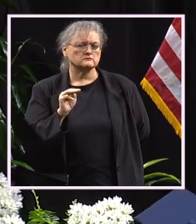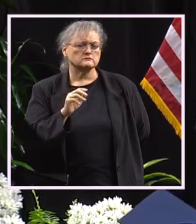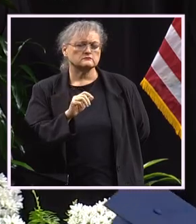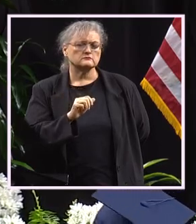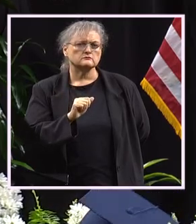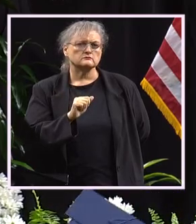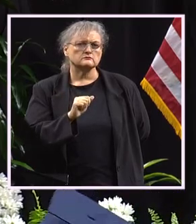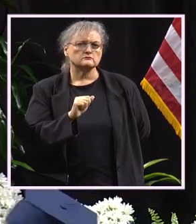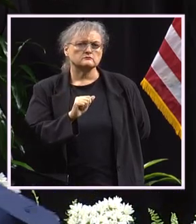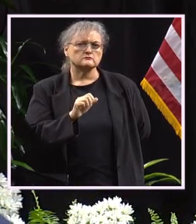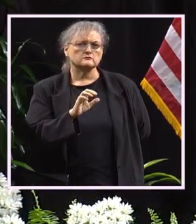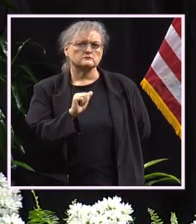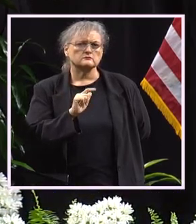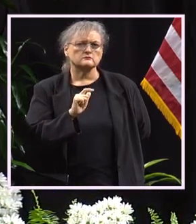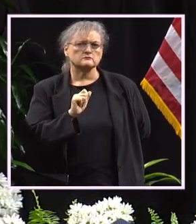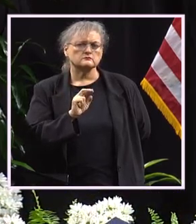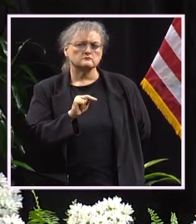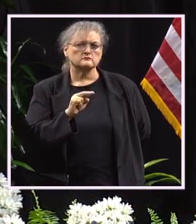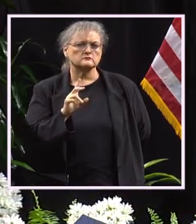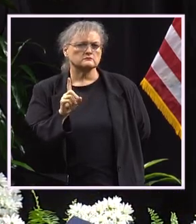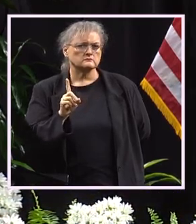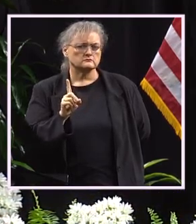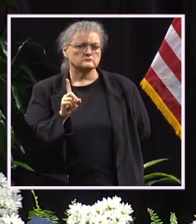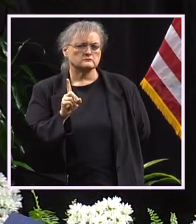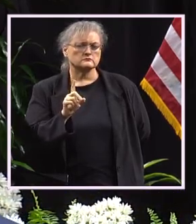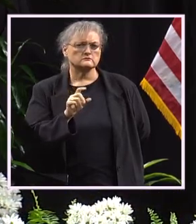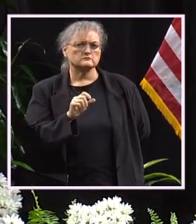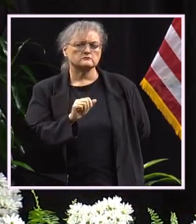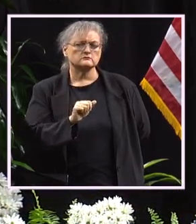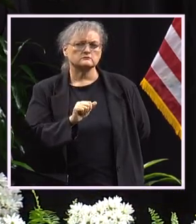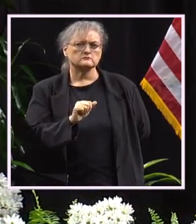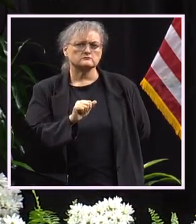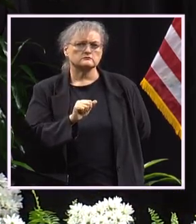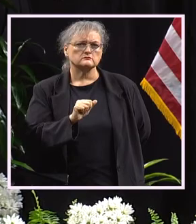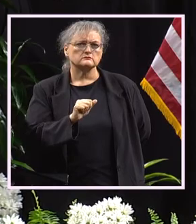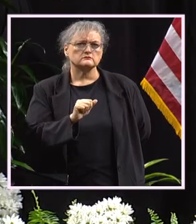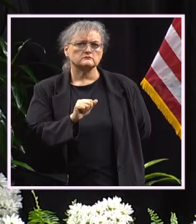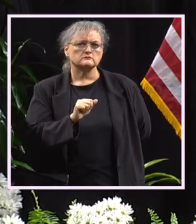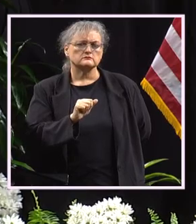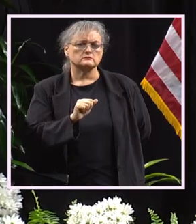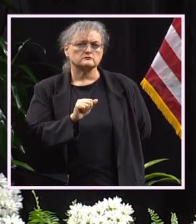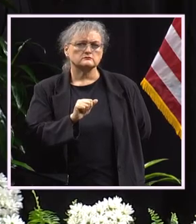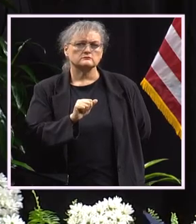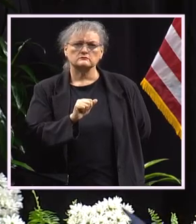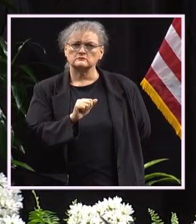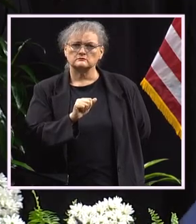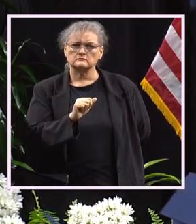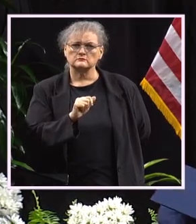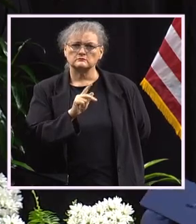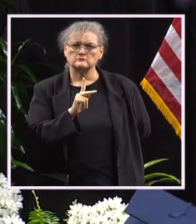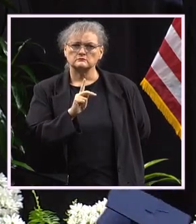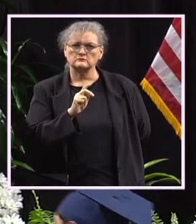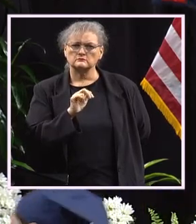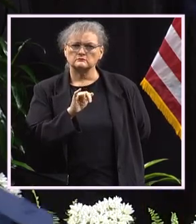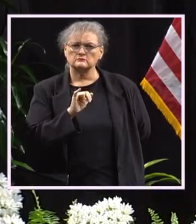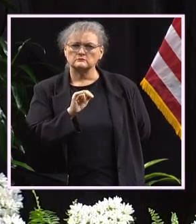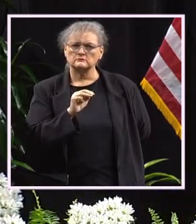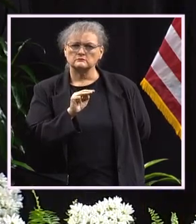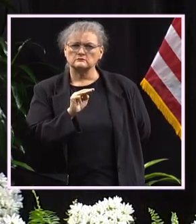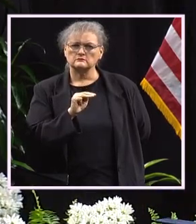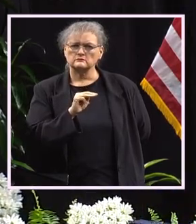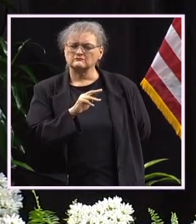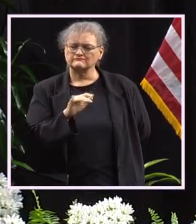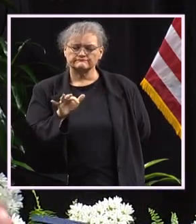Science. Alan David Diaz, Master of Science. Jimson T. Curian, Master of